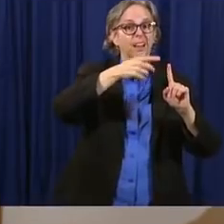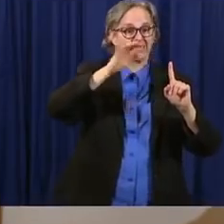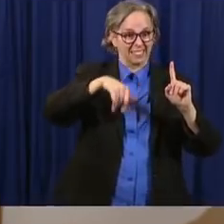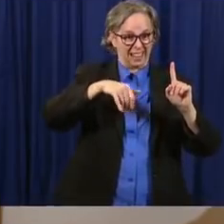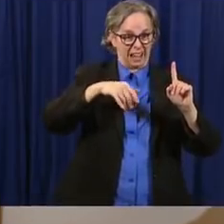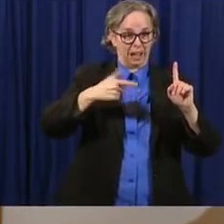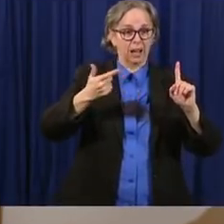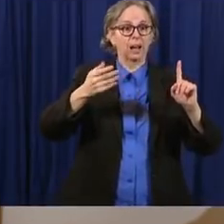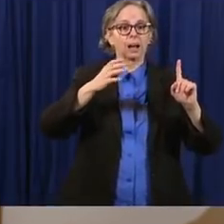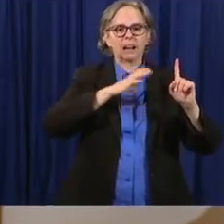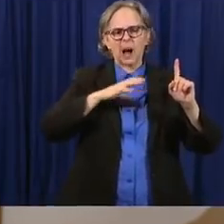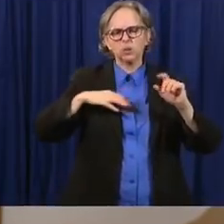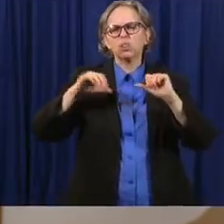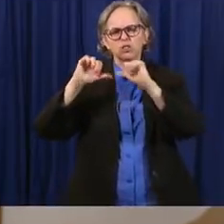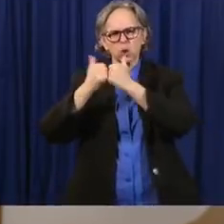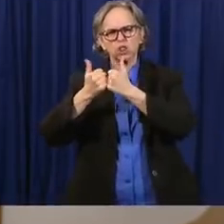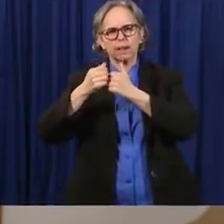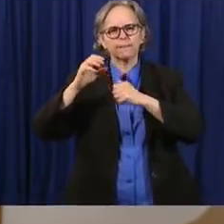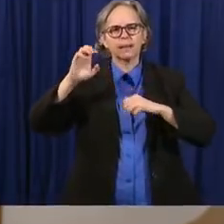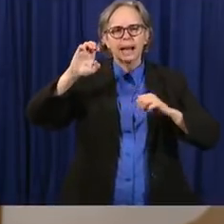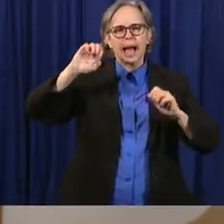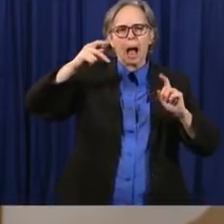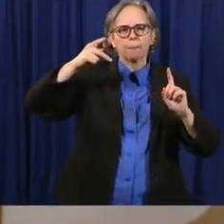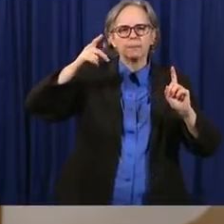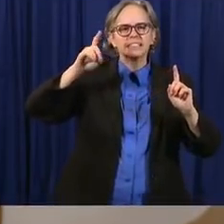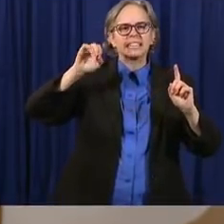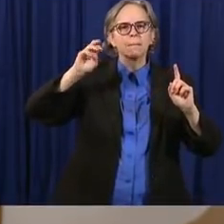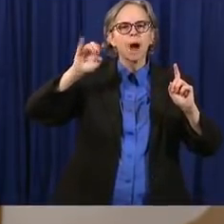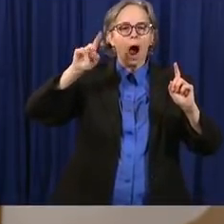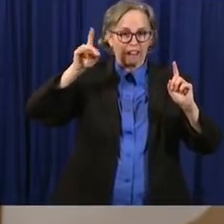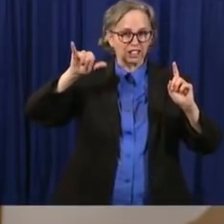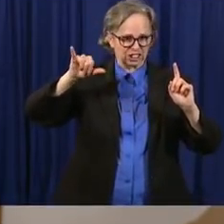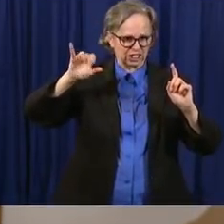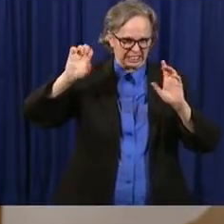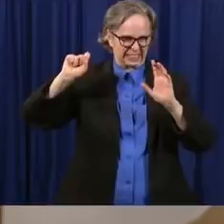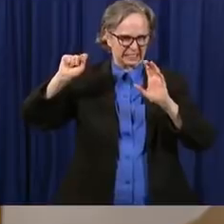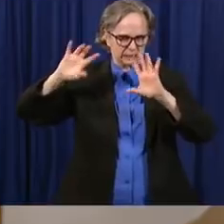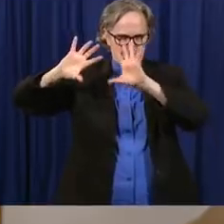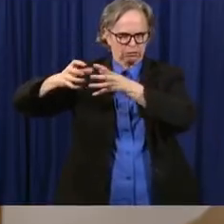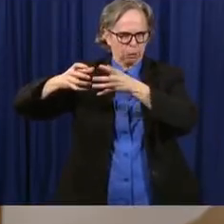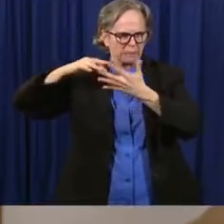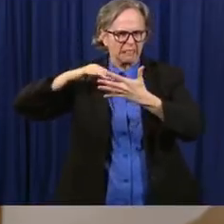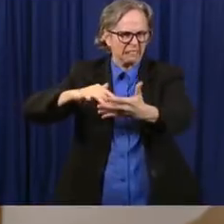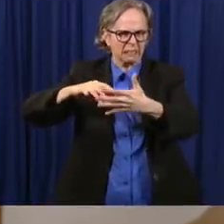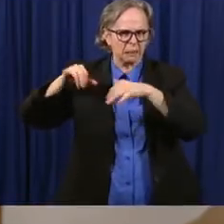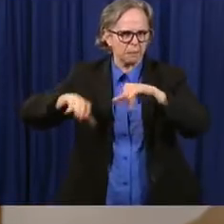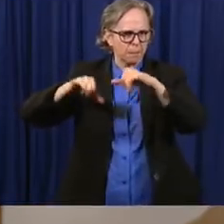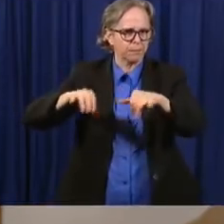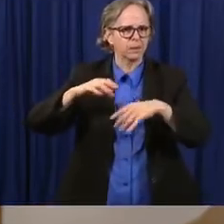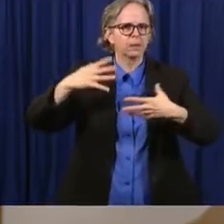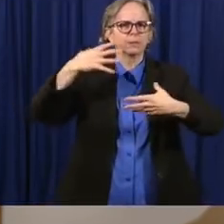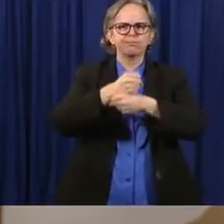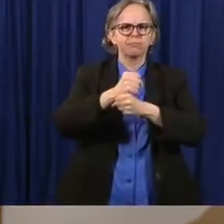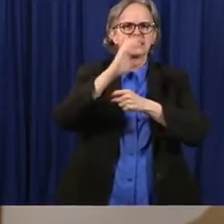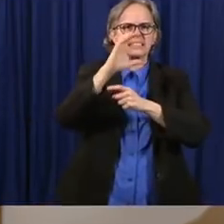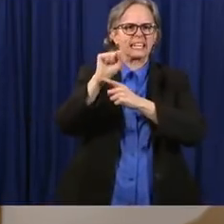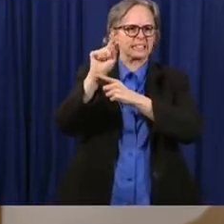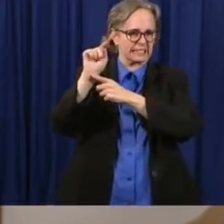Epidemiologists, known as the CSTE, put forth new case surveillance